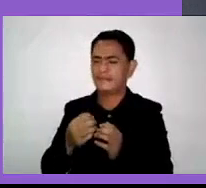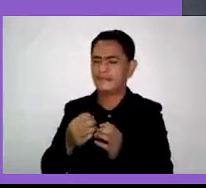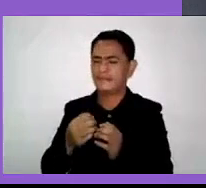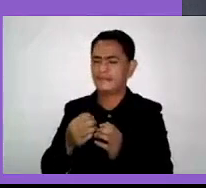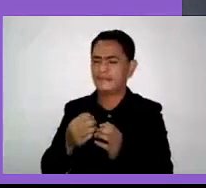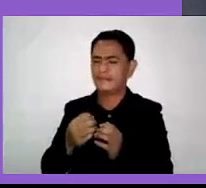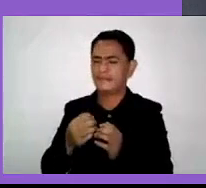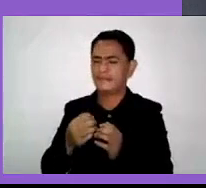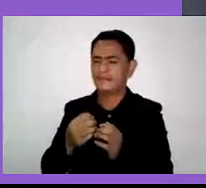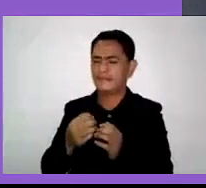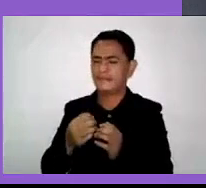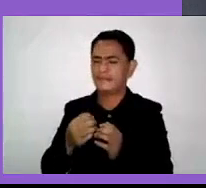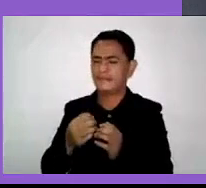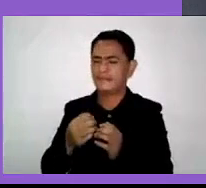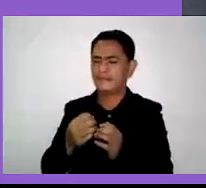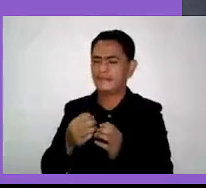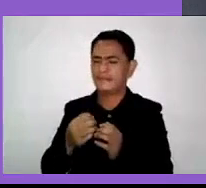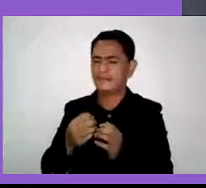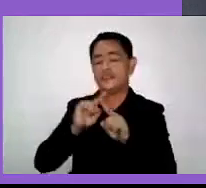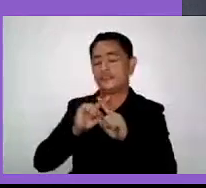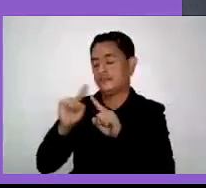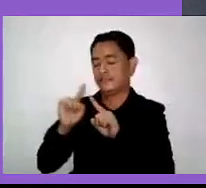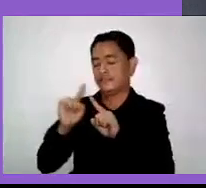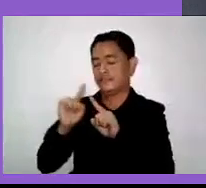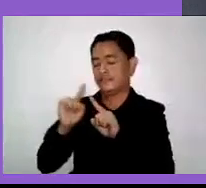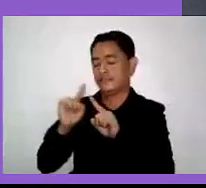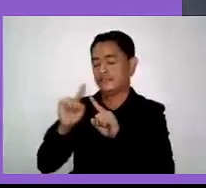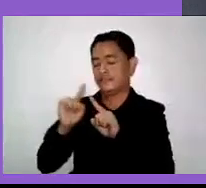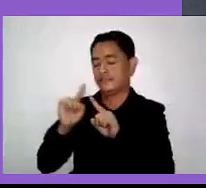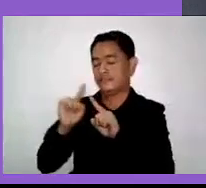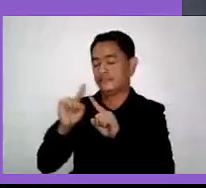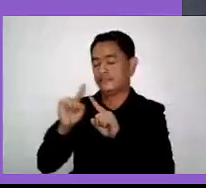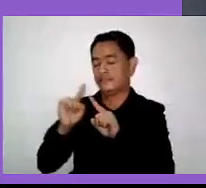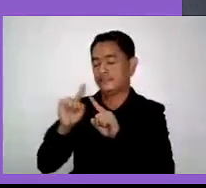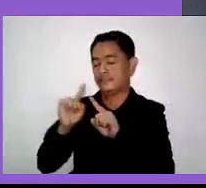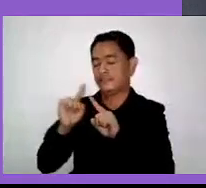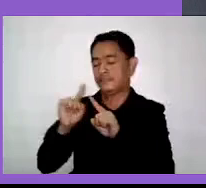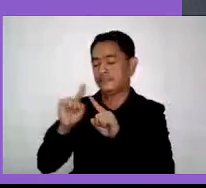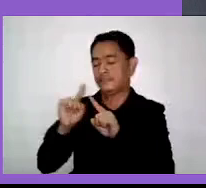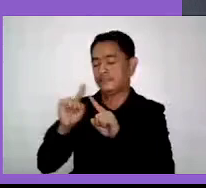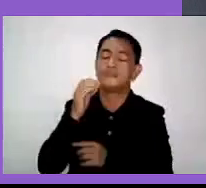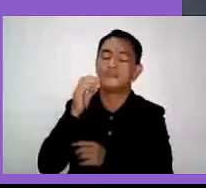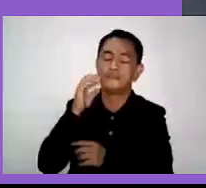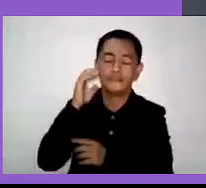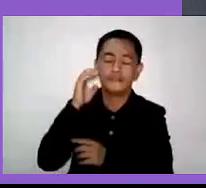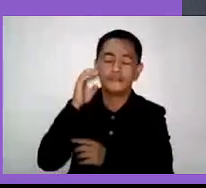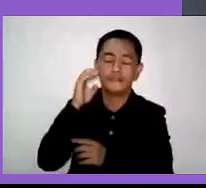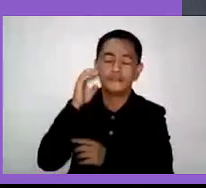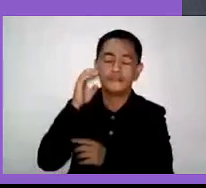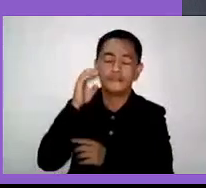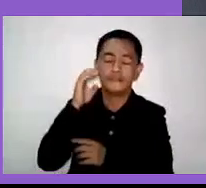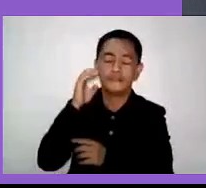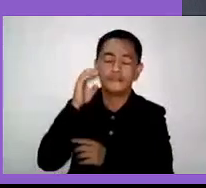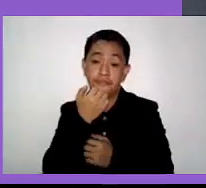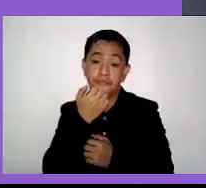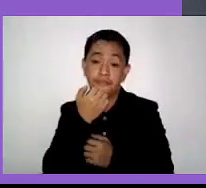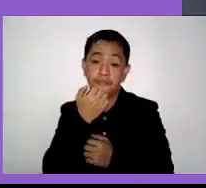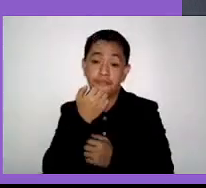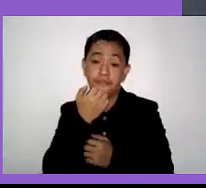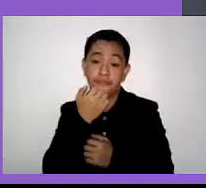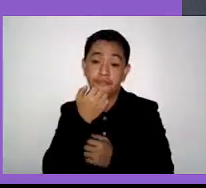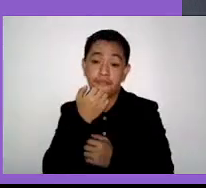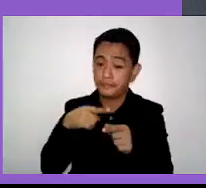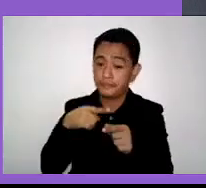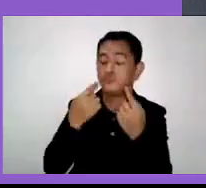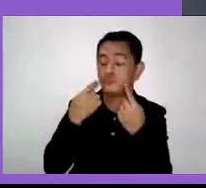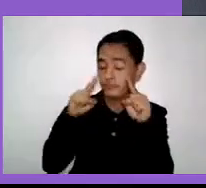different occasions. He or she would not notice the spelling mistakes that occur and would tend to accomplish writing tasks